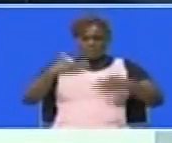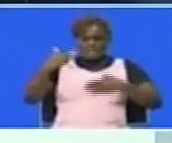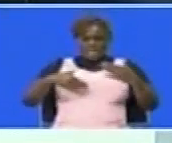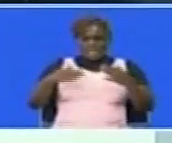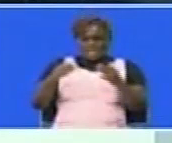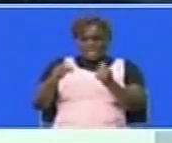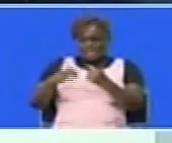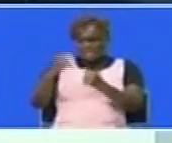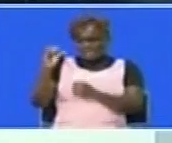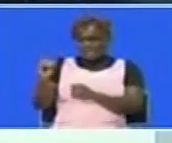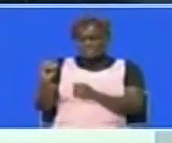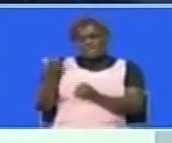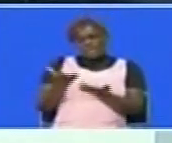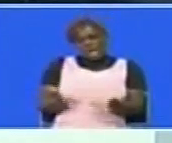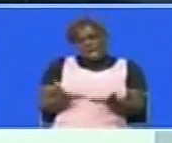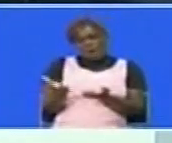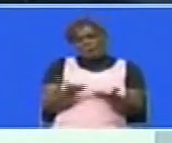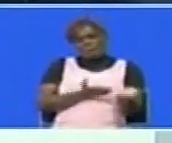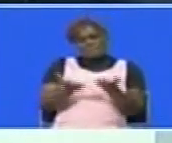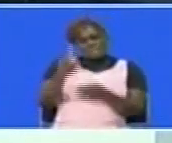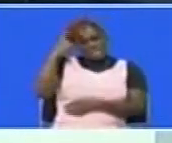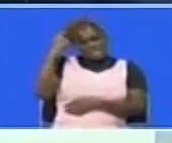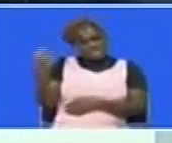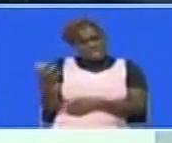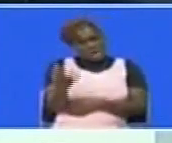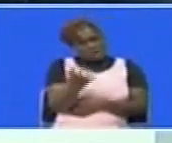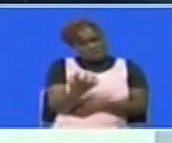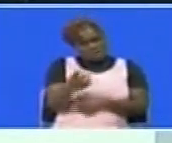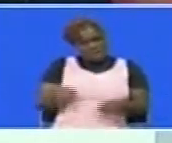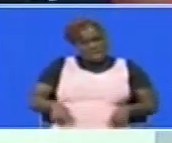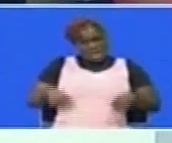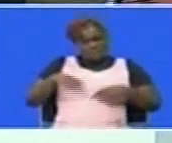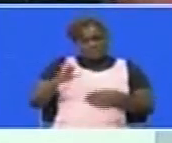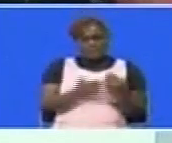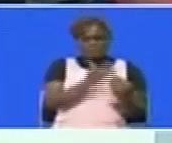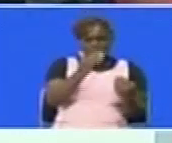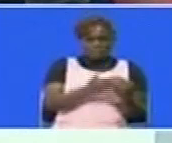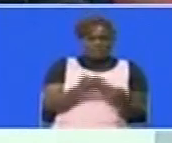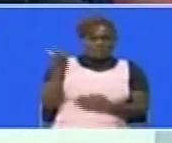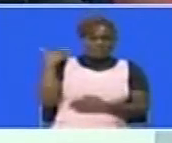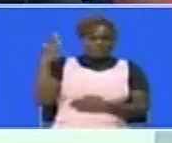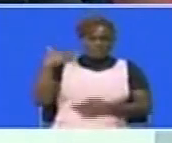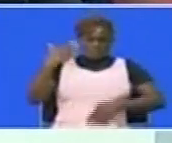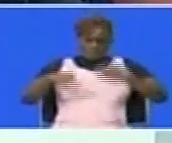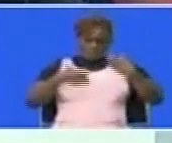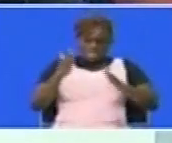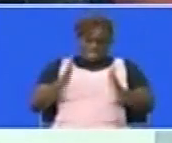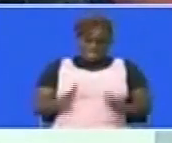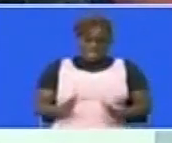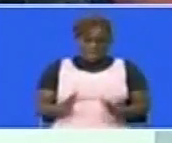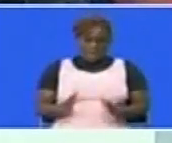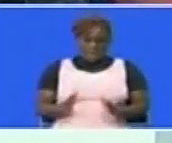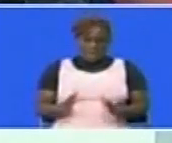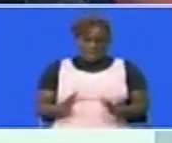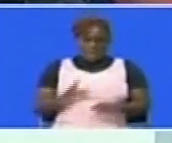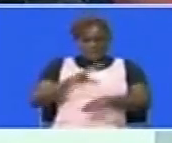80s now sells charcoal along Langas-Eldoret highway as a source of livelihood. The once sought after player had dwindling misfortunes